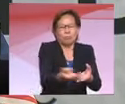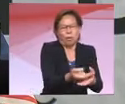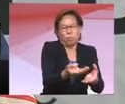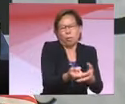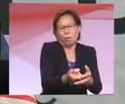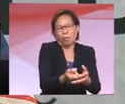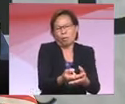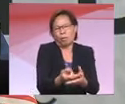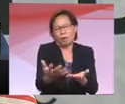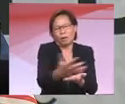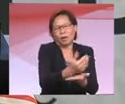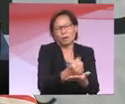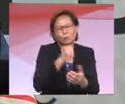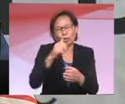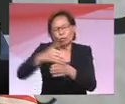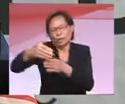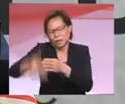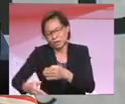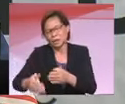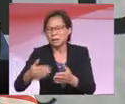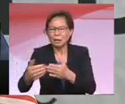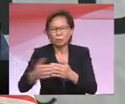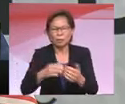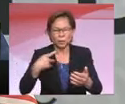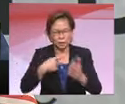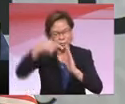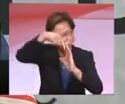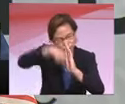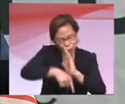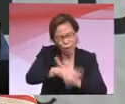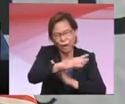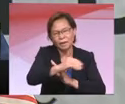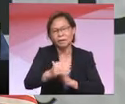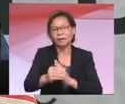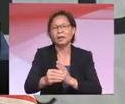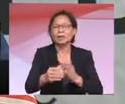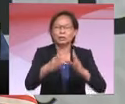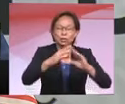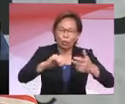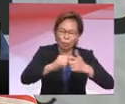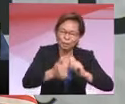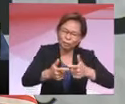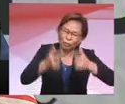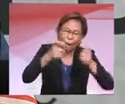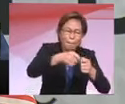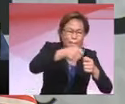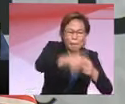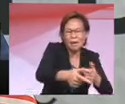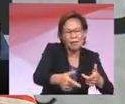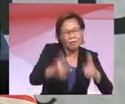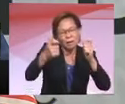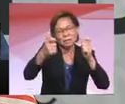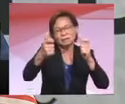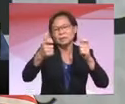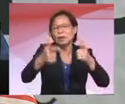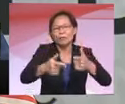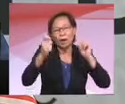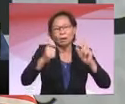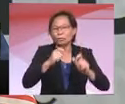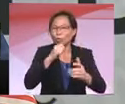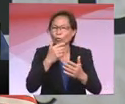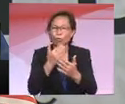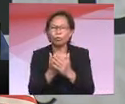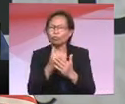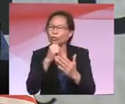not complete, etc. But I think we need to look into the details and facilitate as soon as possible. This is not right to our officers on the